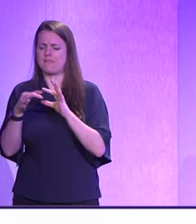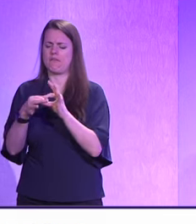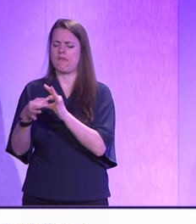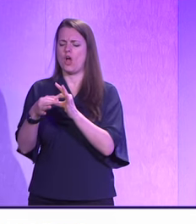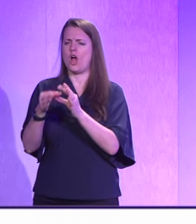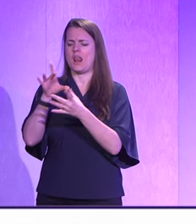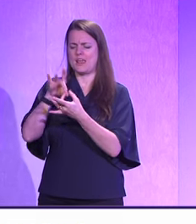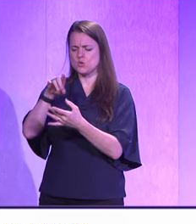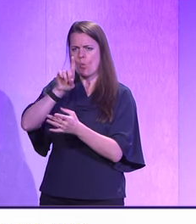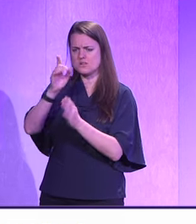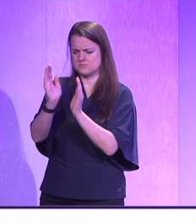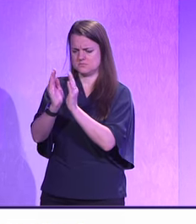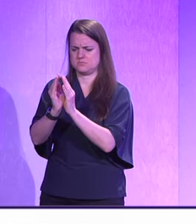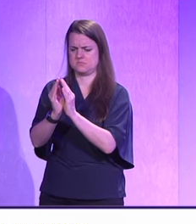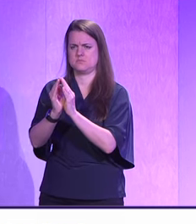on?